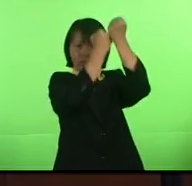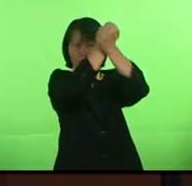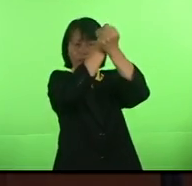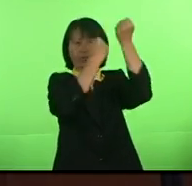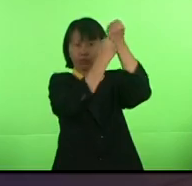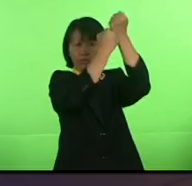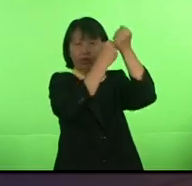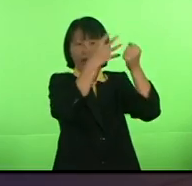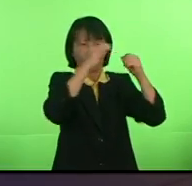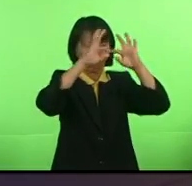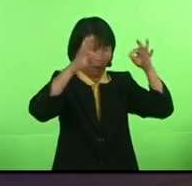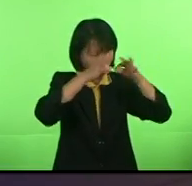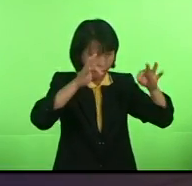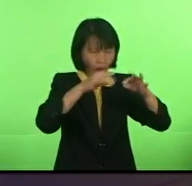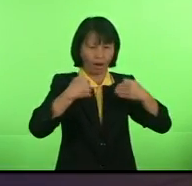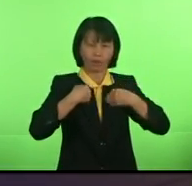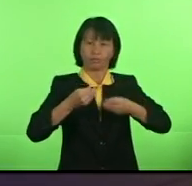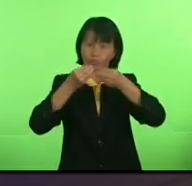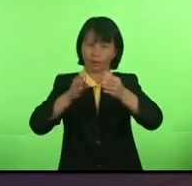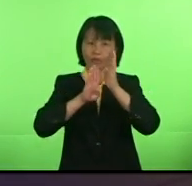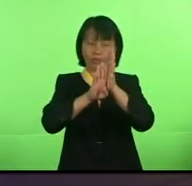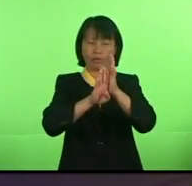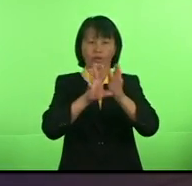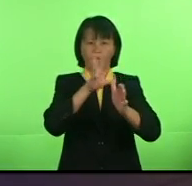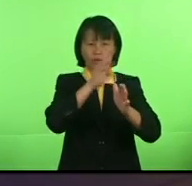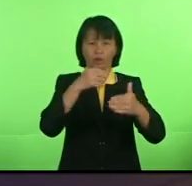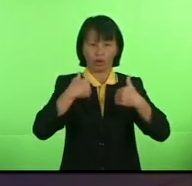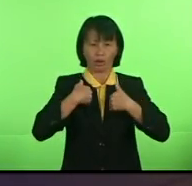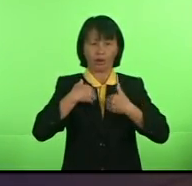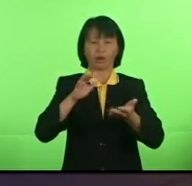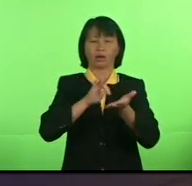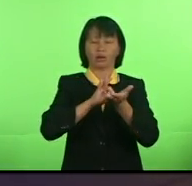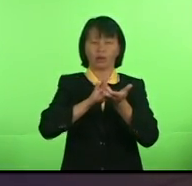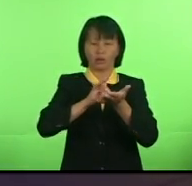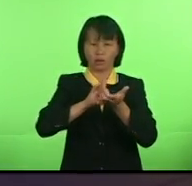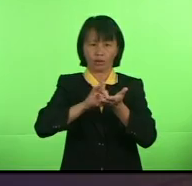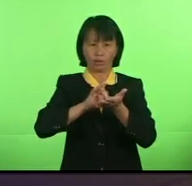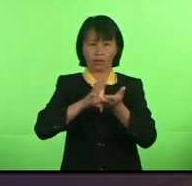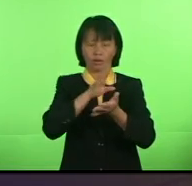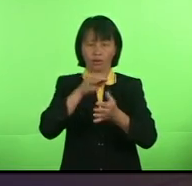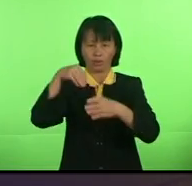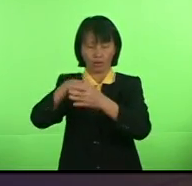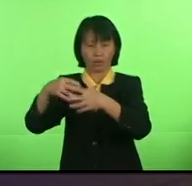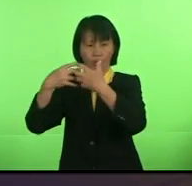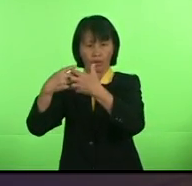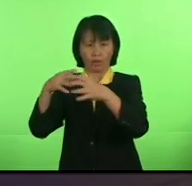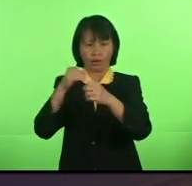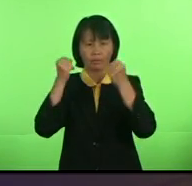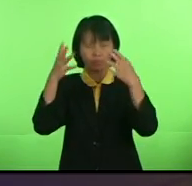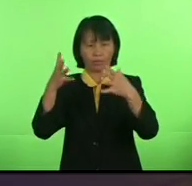given examples. However, it is a blow to the medicine industry and an even bigger blow to